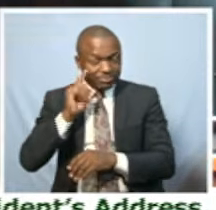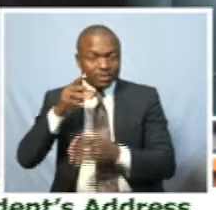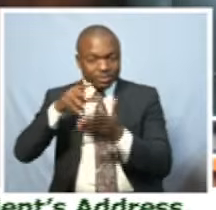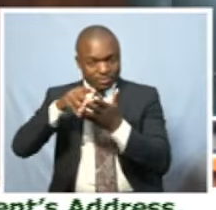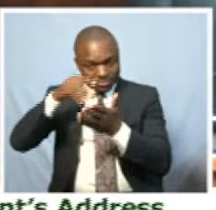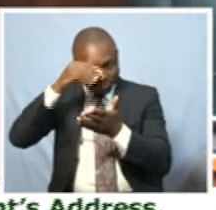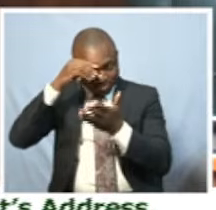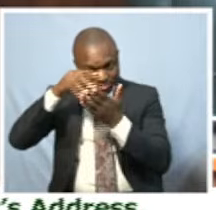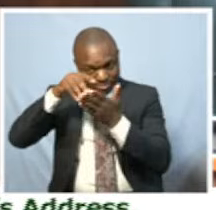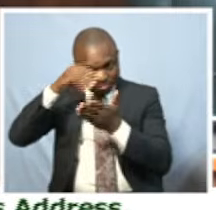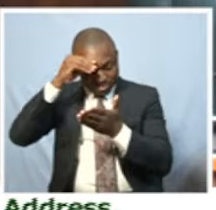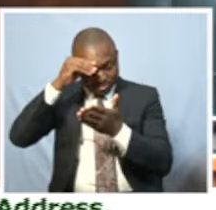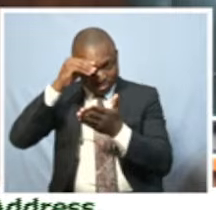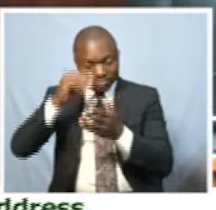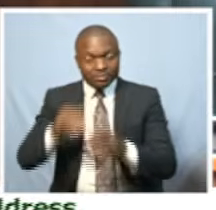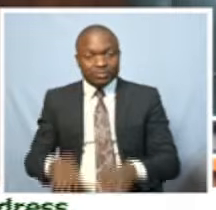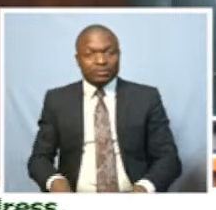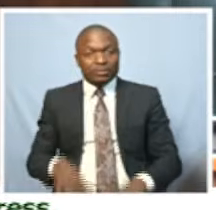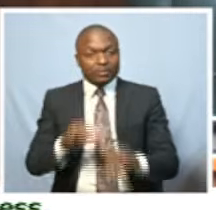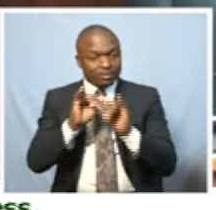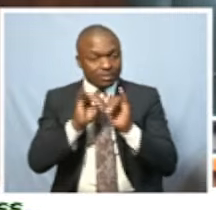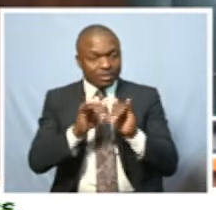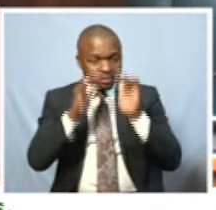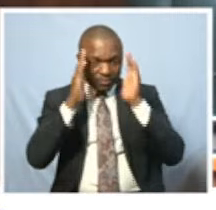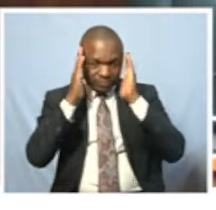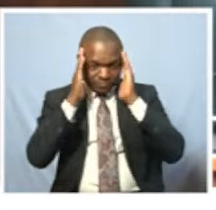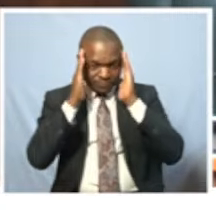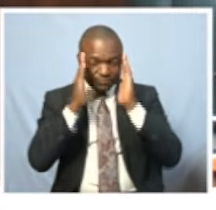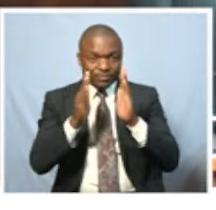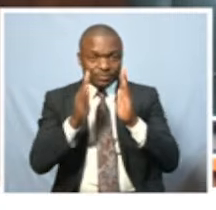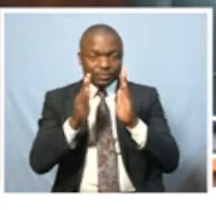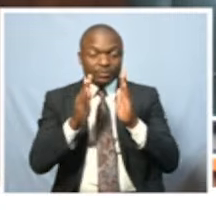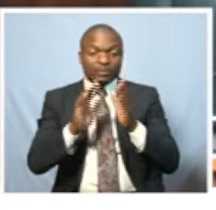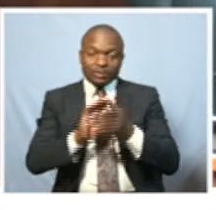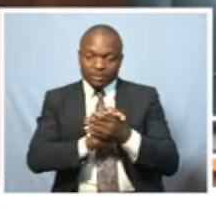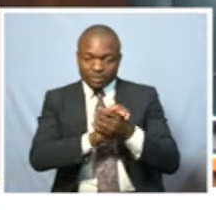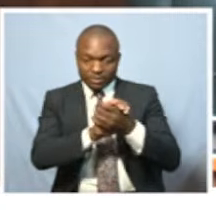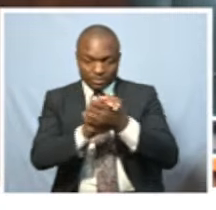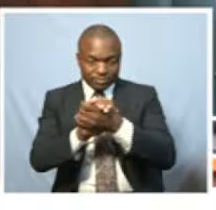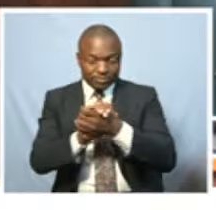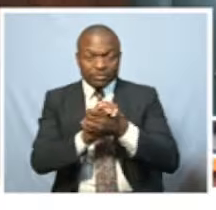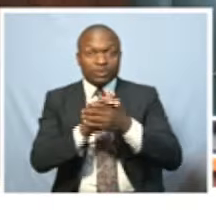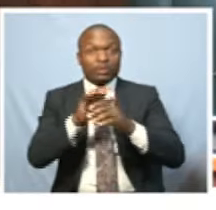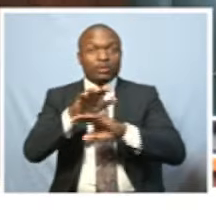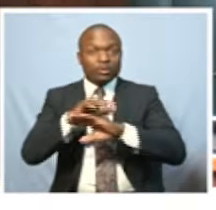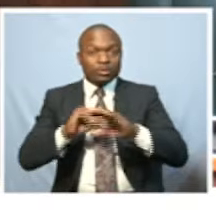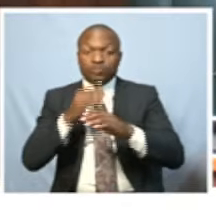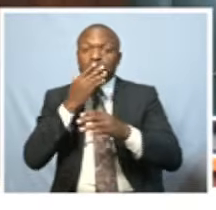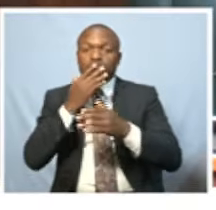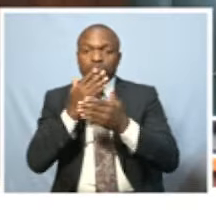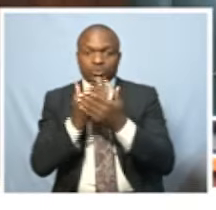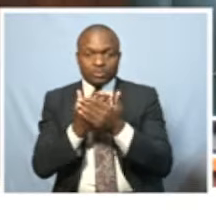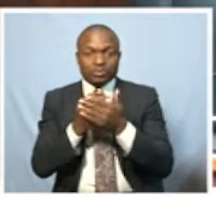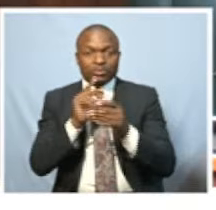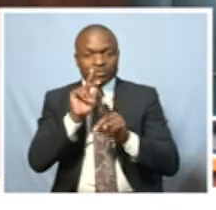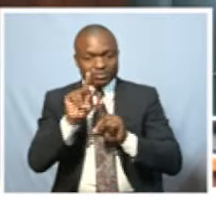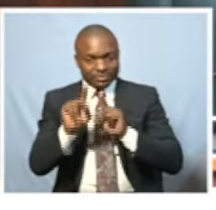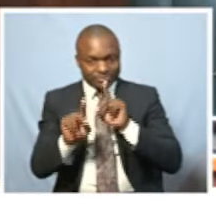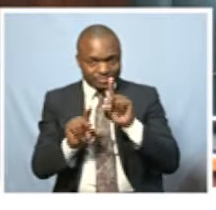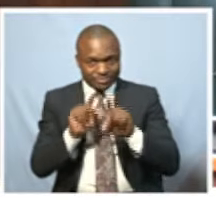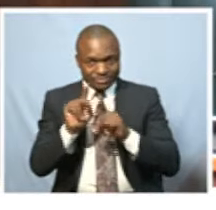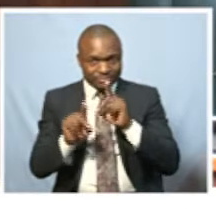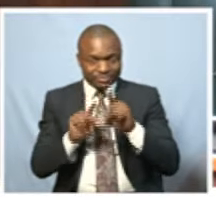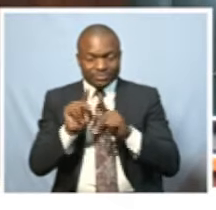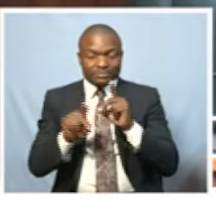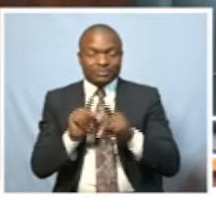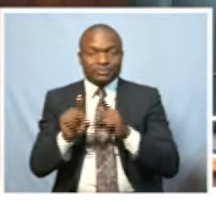learns, and remains committed to correcting its course for the good of the people,